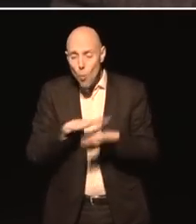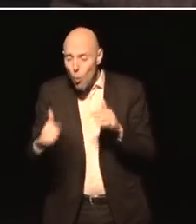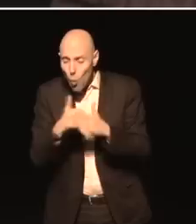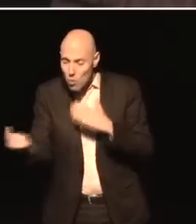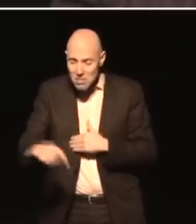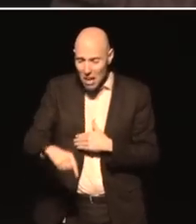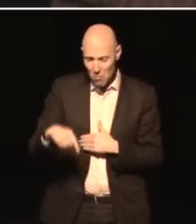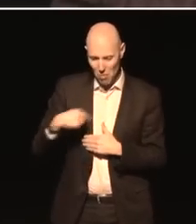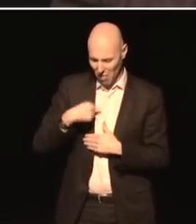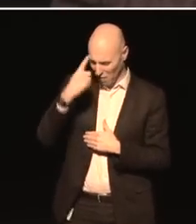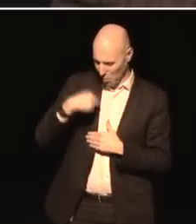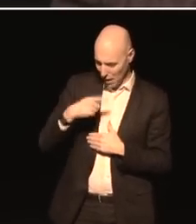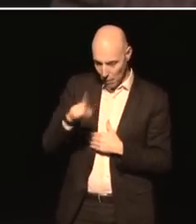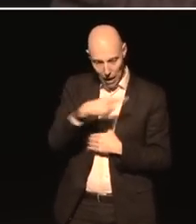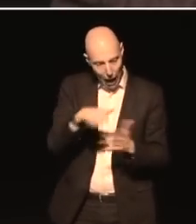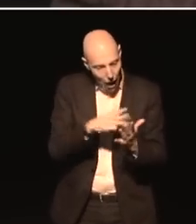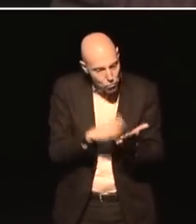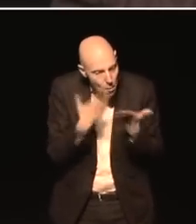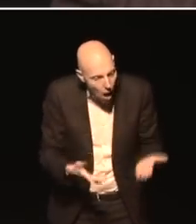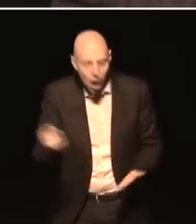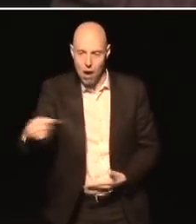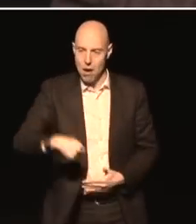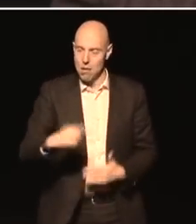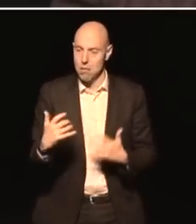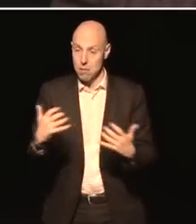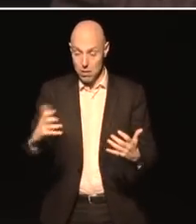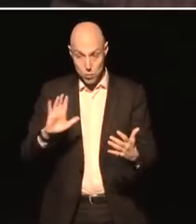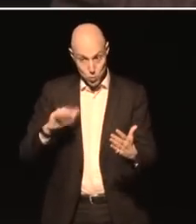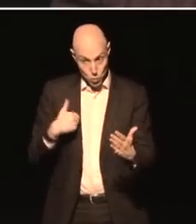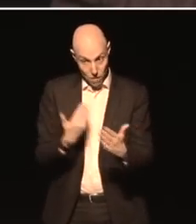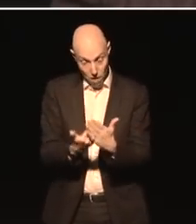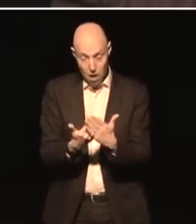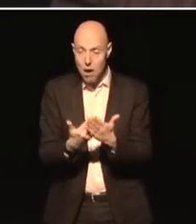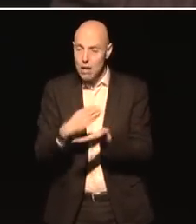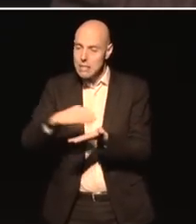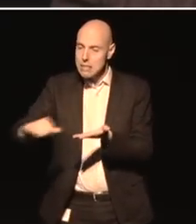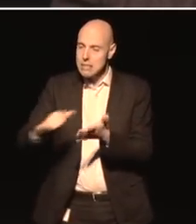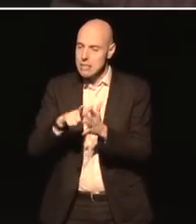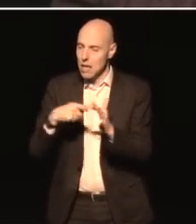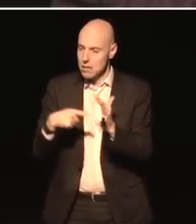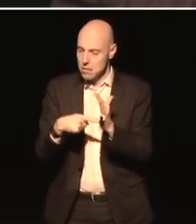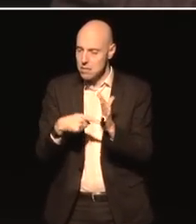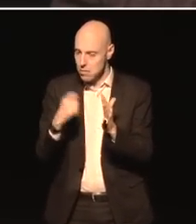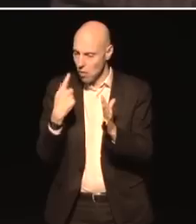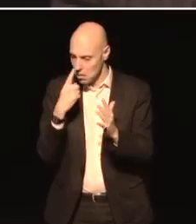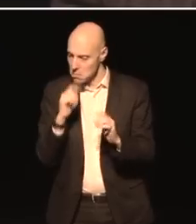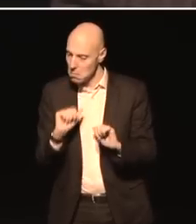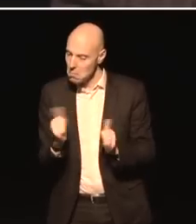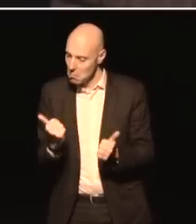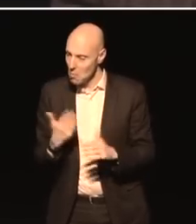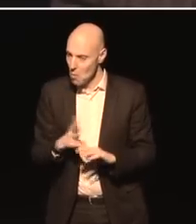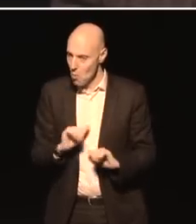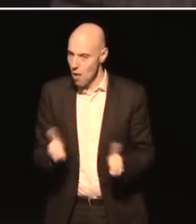consider is for them. And I think so far with Dust, we've realized that it is working. It's